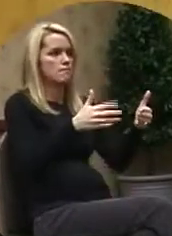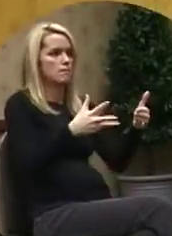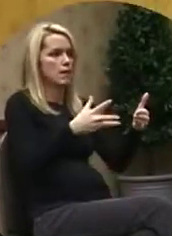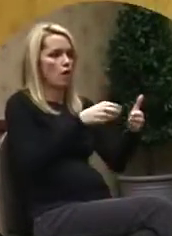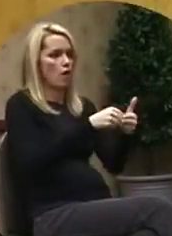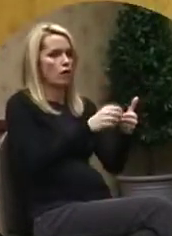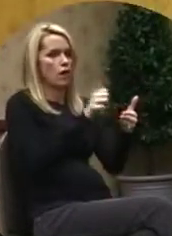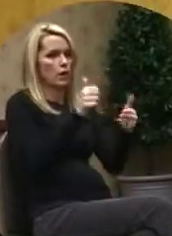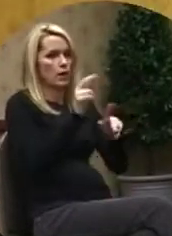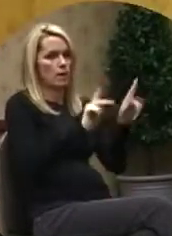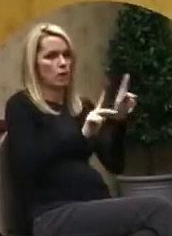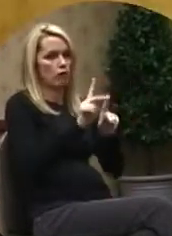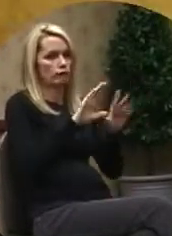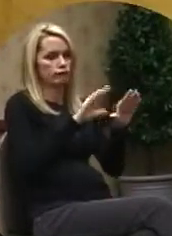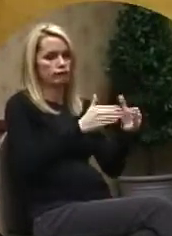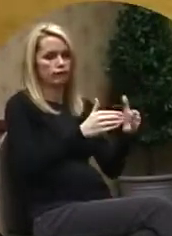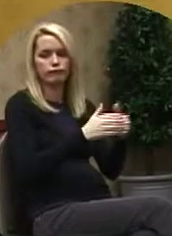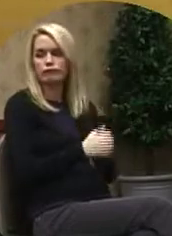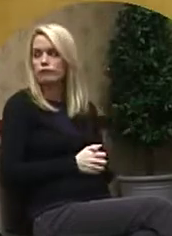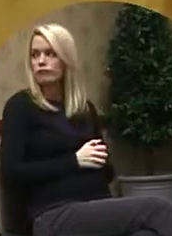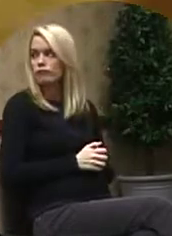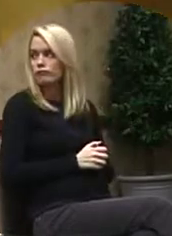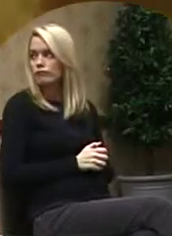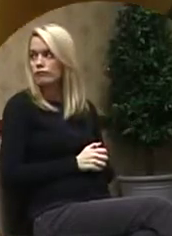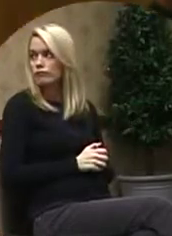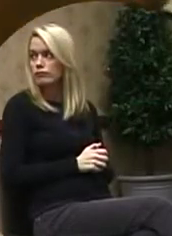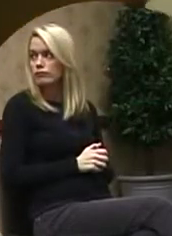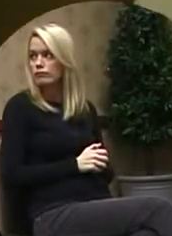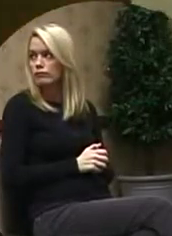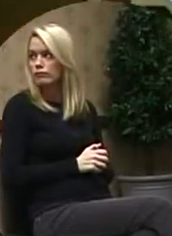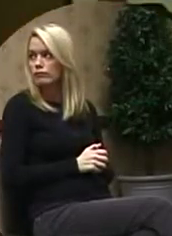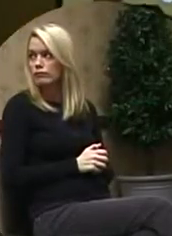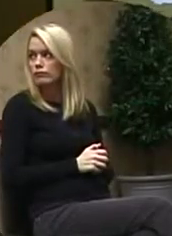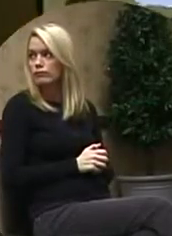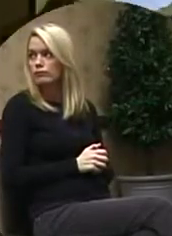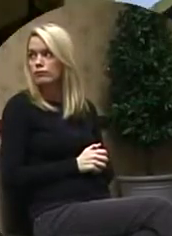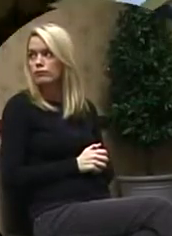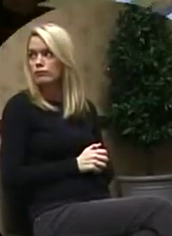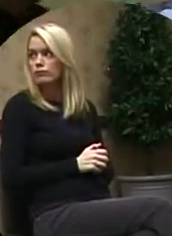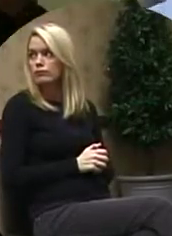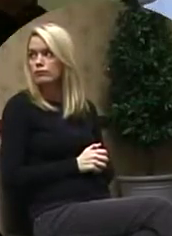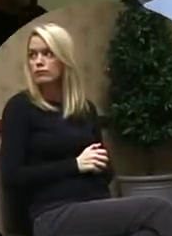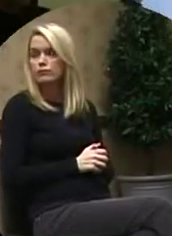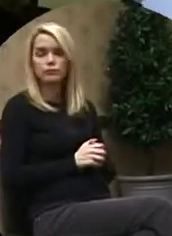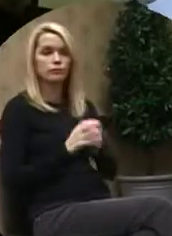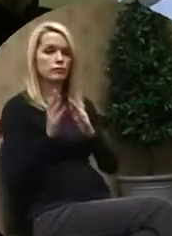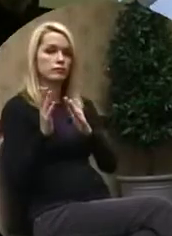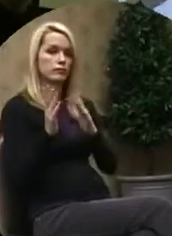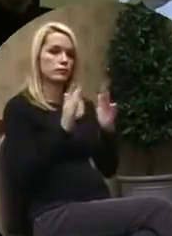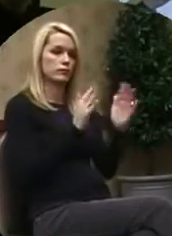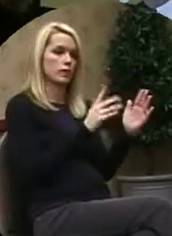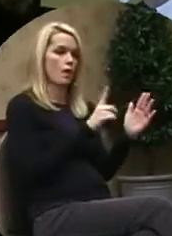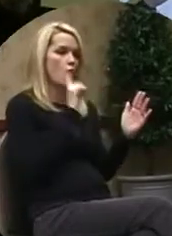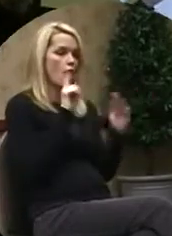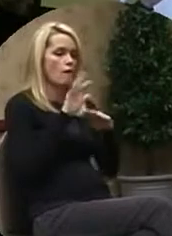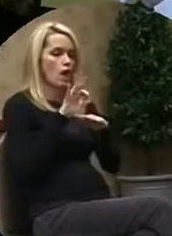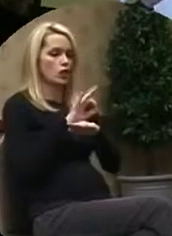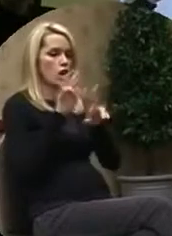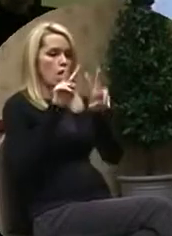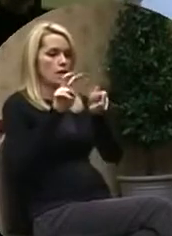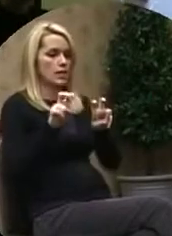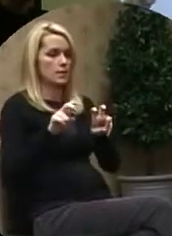team. Now, we've started with this piece over here. There is a continuum of functional assessment. Thinking functionally